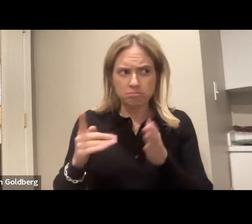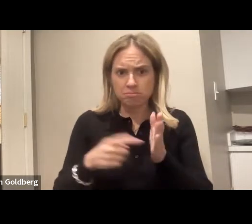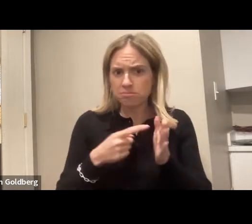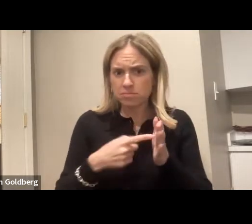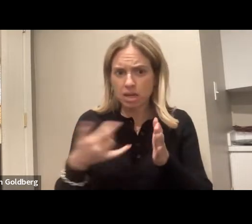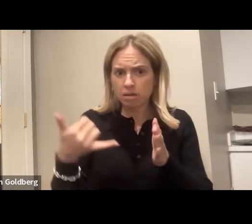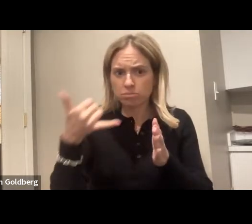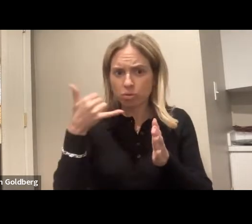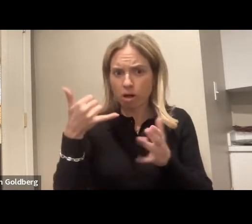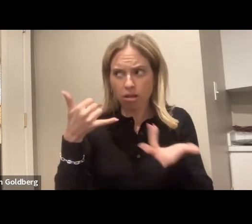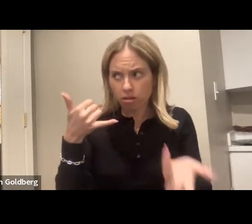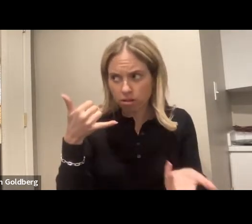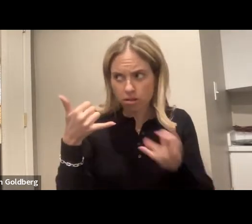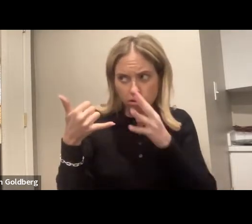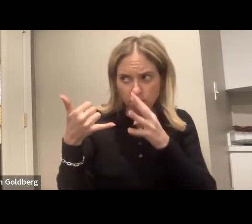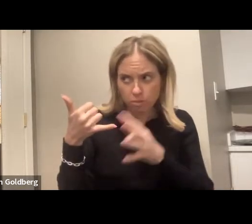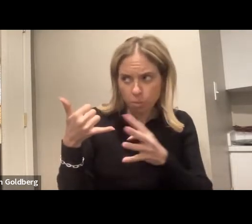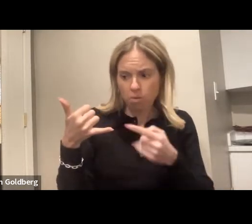the calls don't get answered.